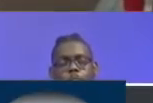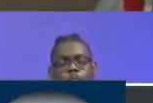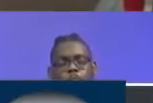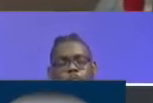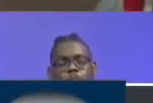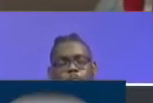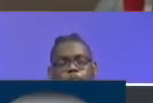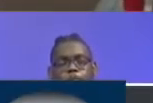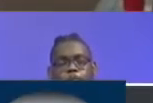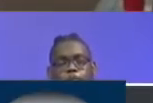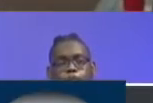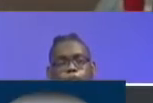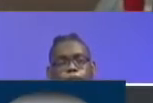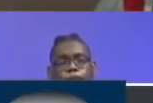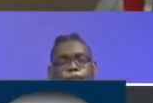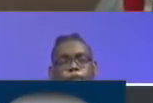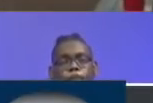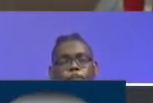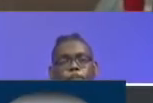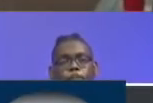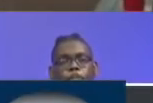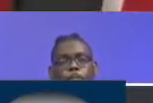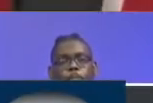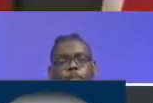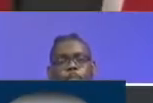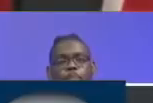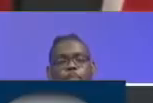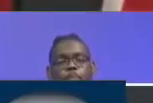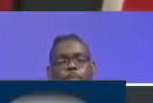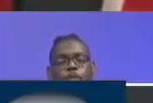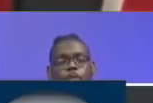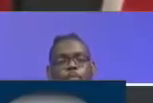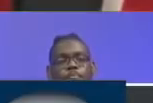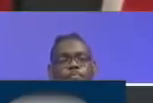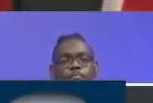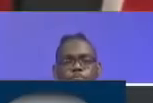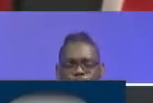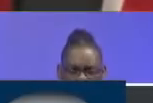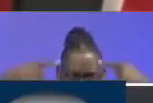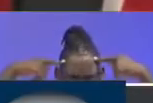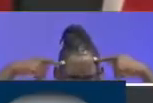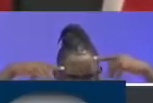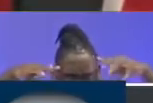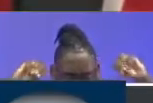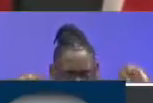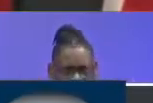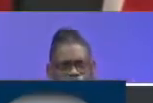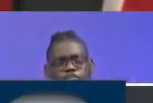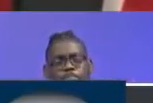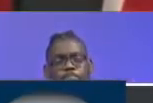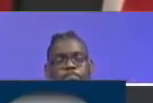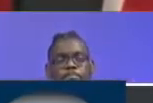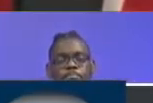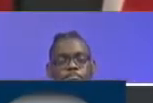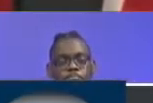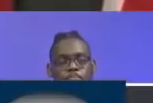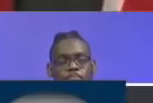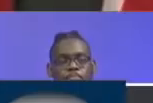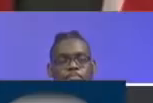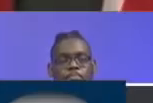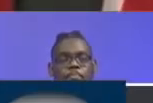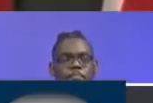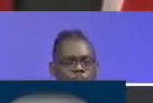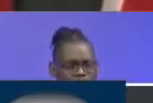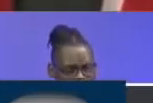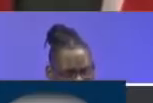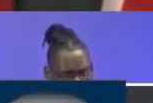Yes, Jude. The Prime Minister, just wondering, so in terms of how this would impact on, let's say, public sector workers who may be